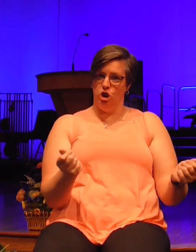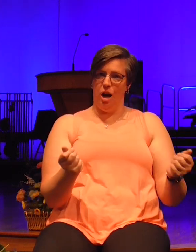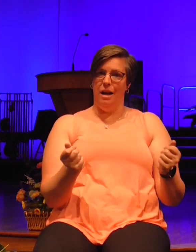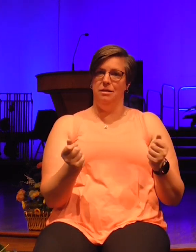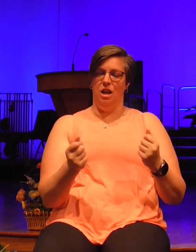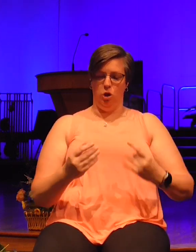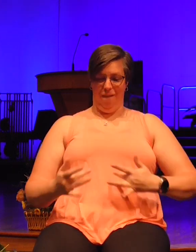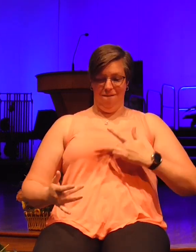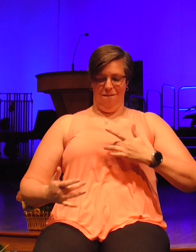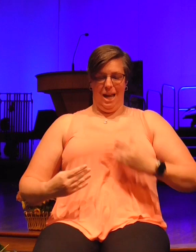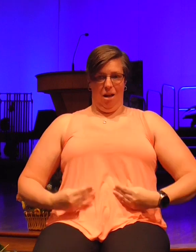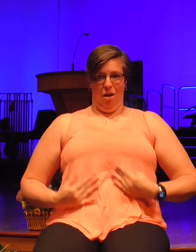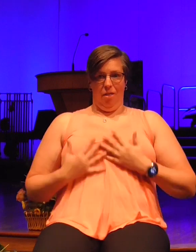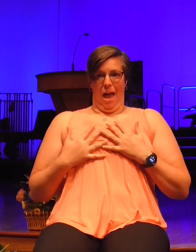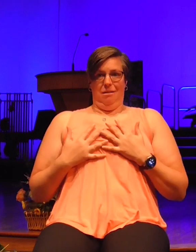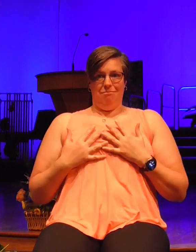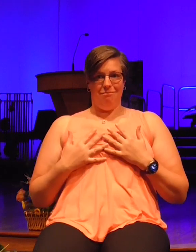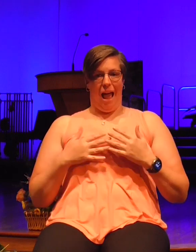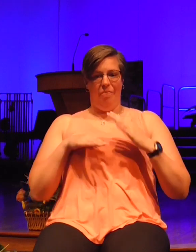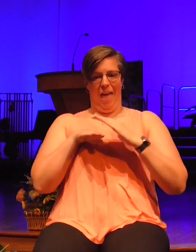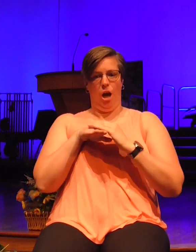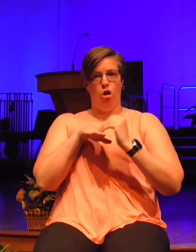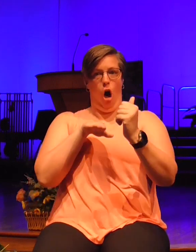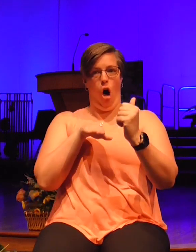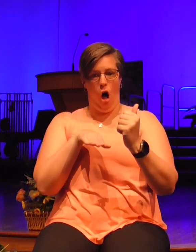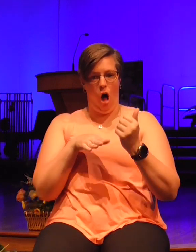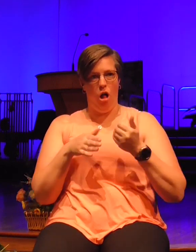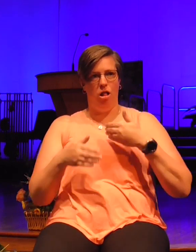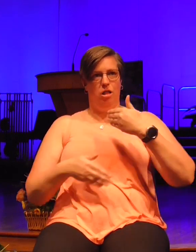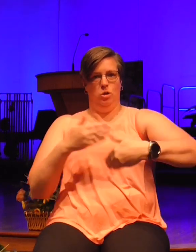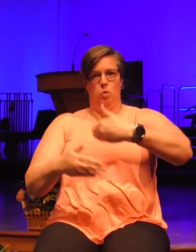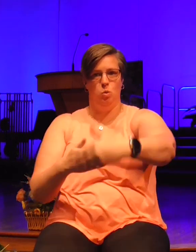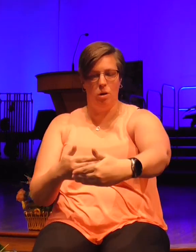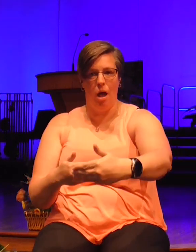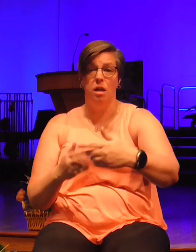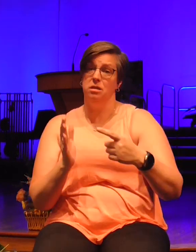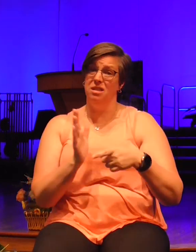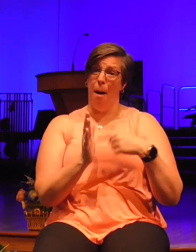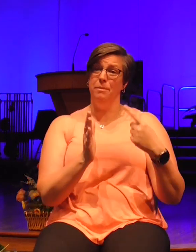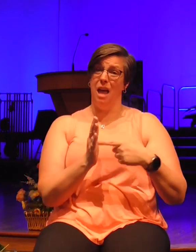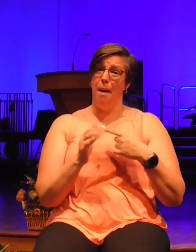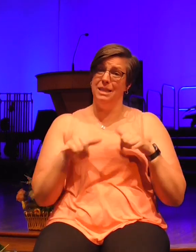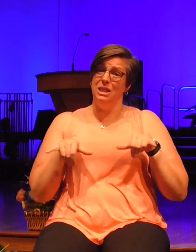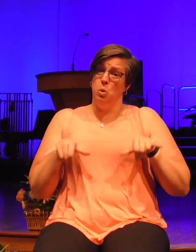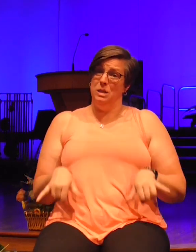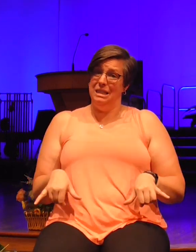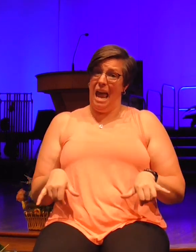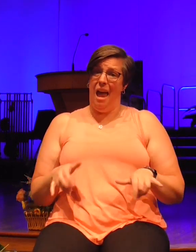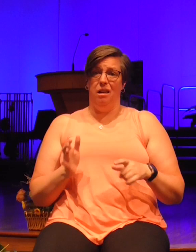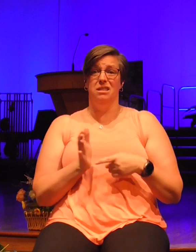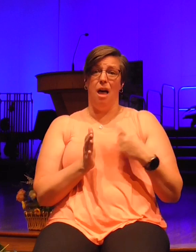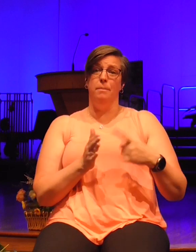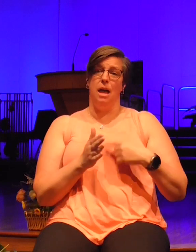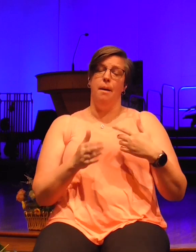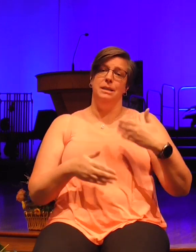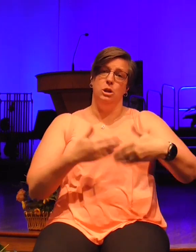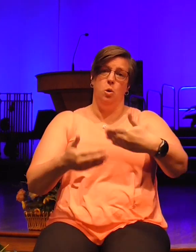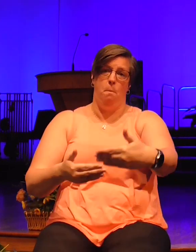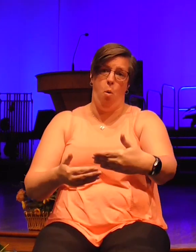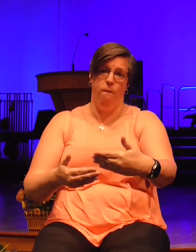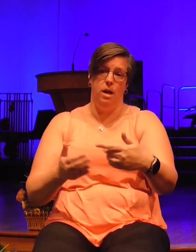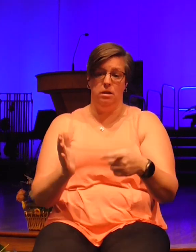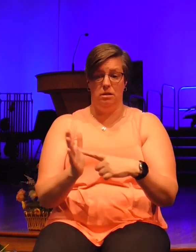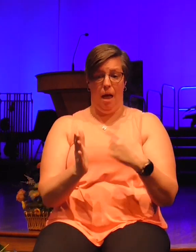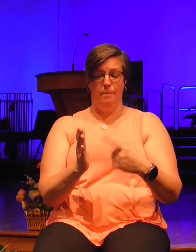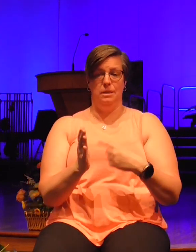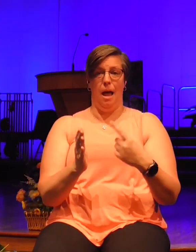to feel the call forward. And sometimes it's to stay still, and sometimes it's to move, and sometimes it's to do nothing, and